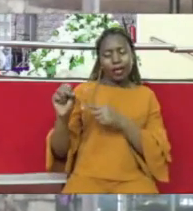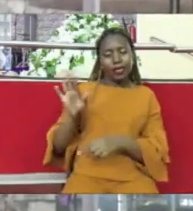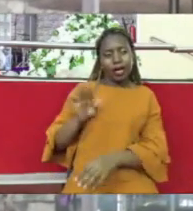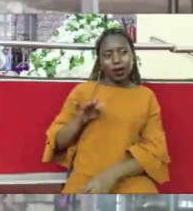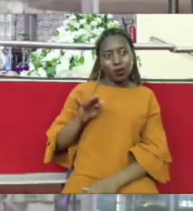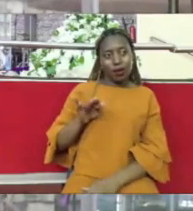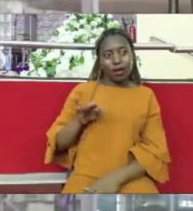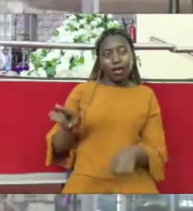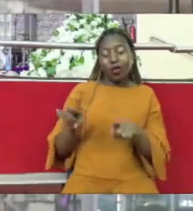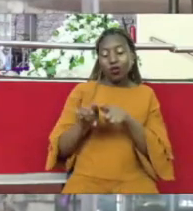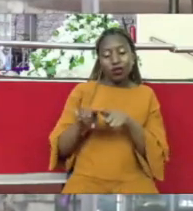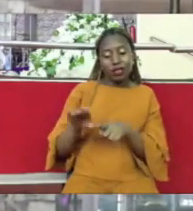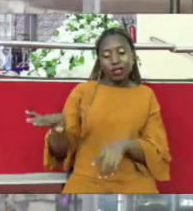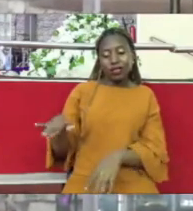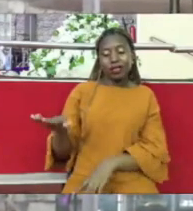it